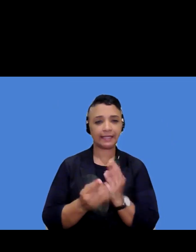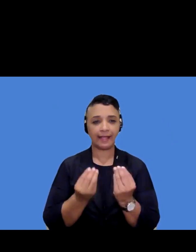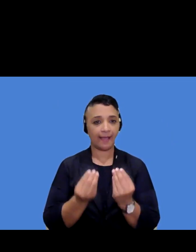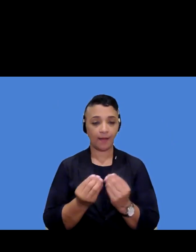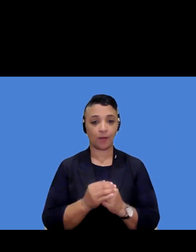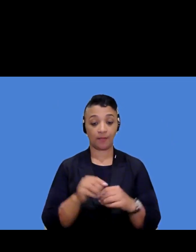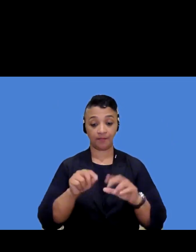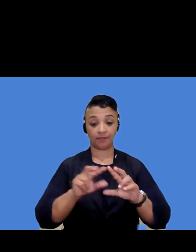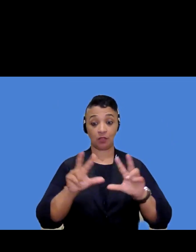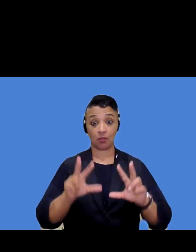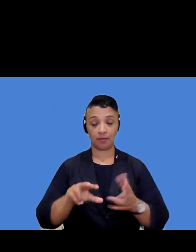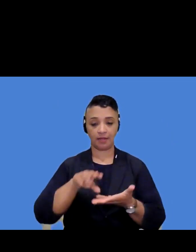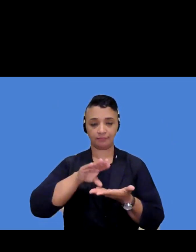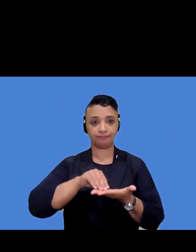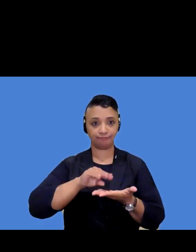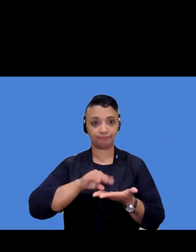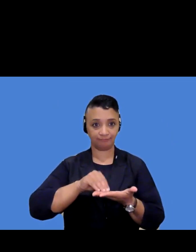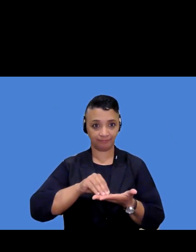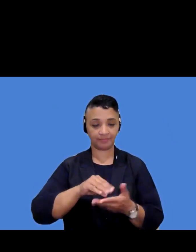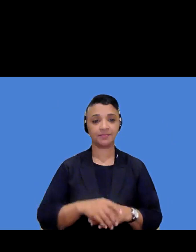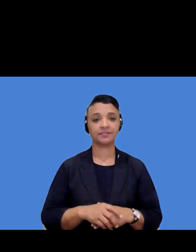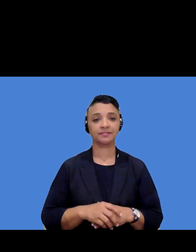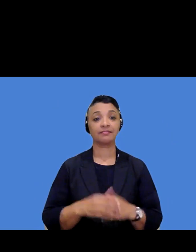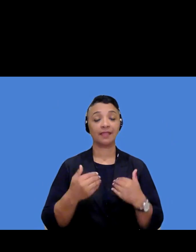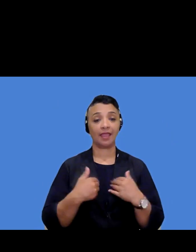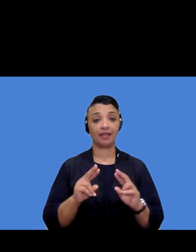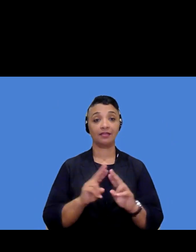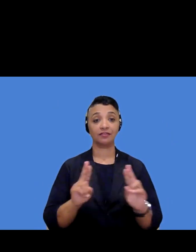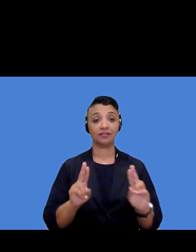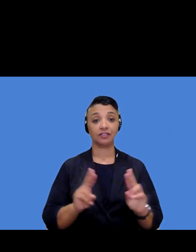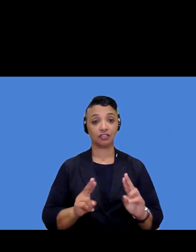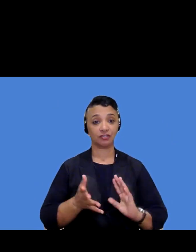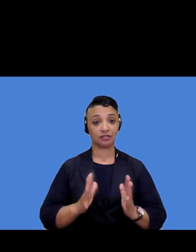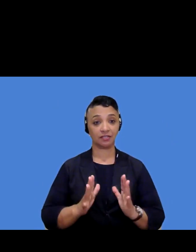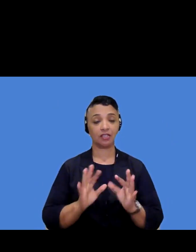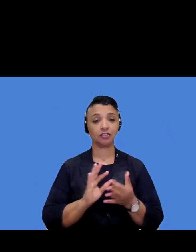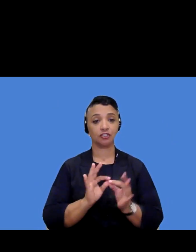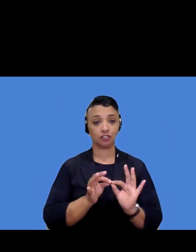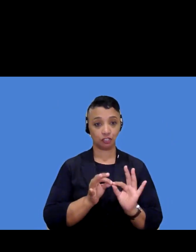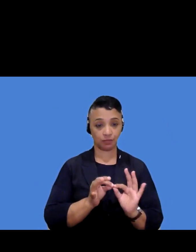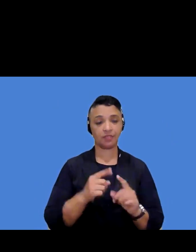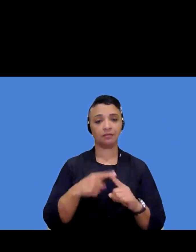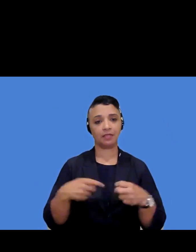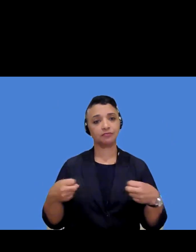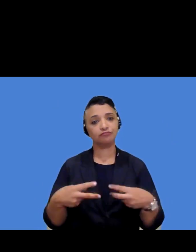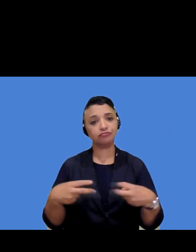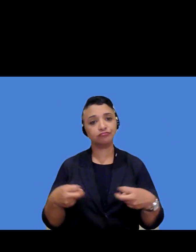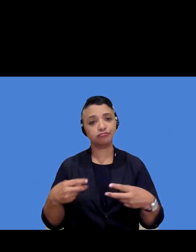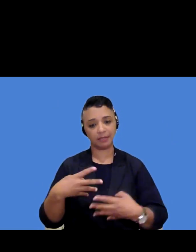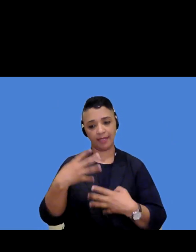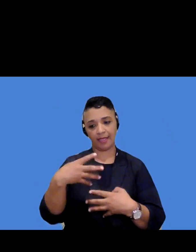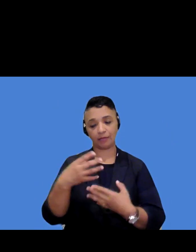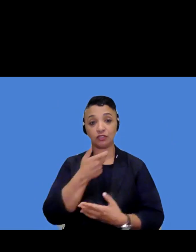being recorded. There is the International Sign Interpretation, captioning in English, and